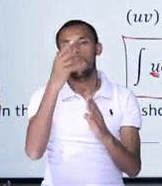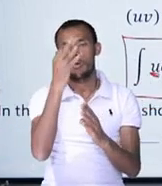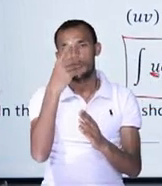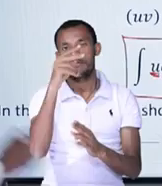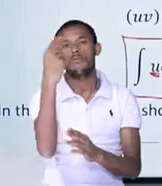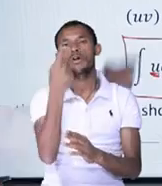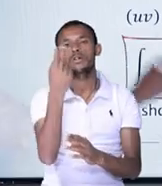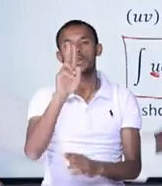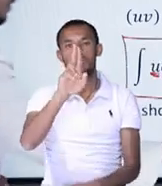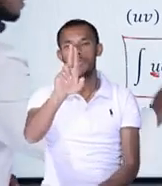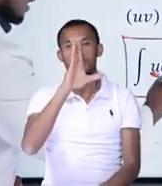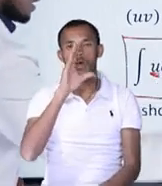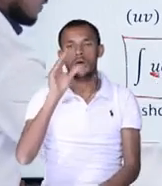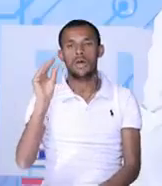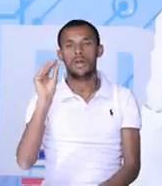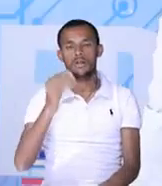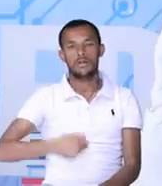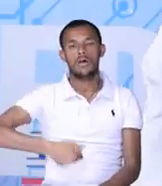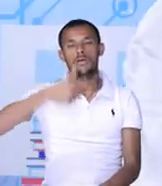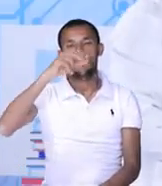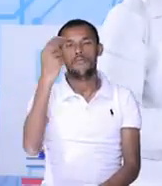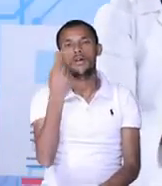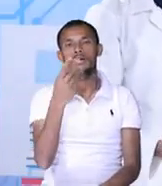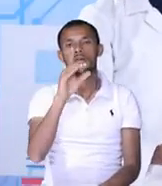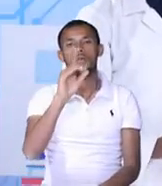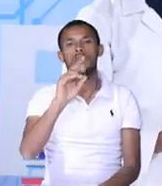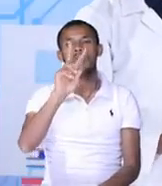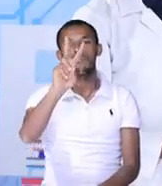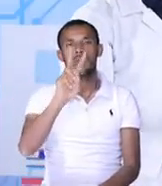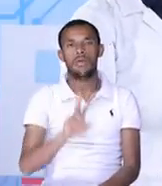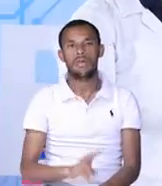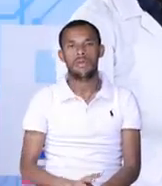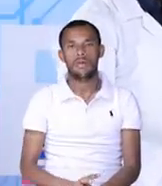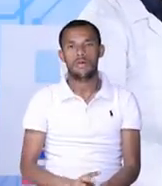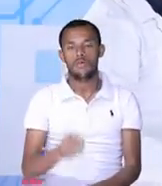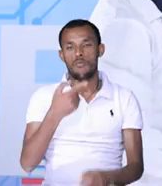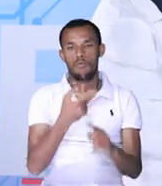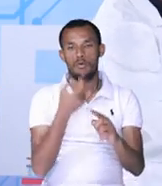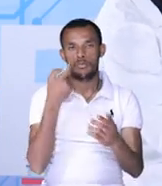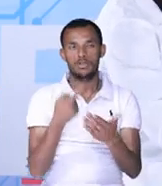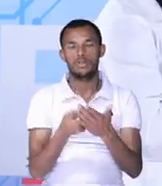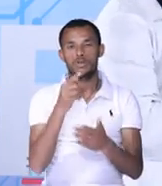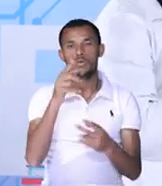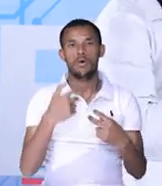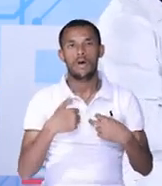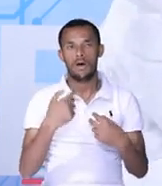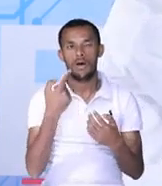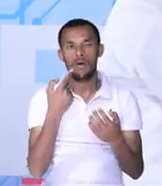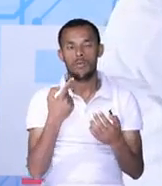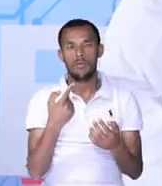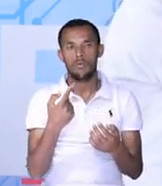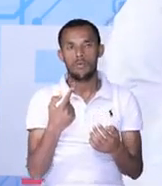u and the other function to be dv. From this you have to, by the